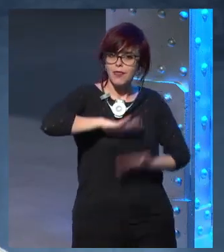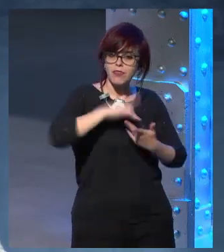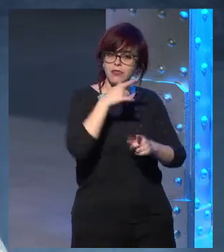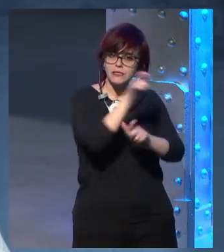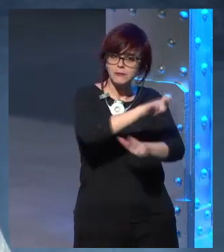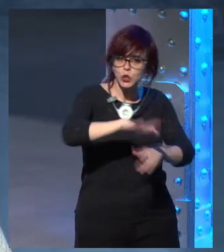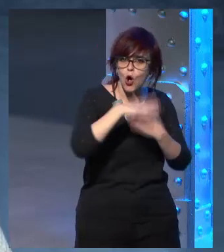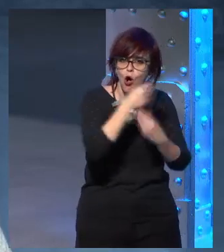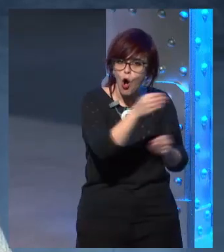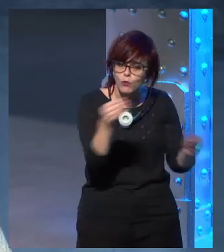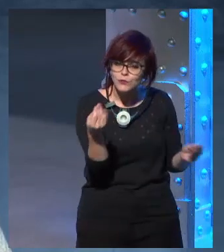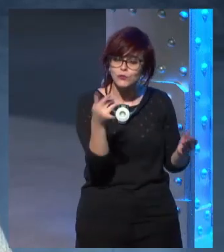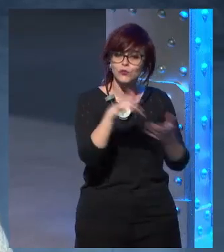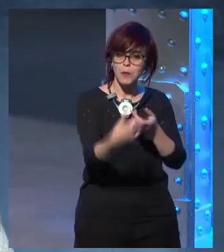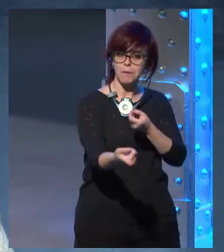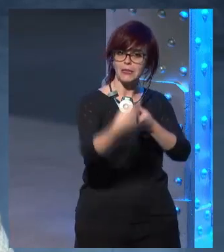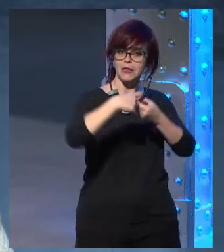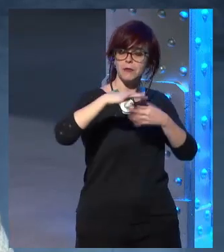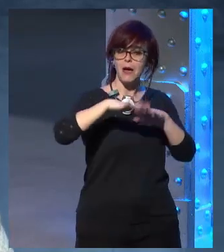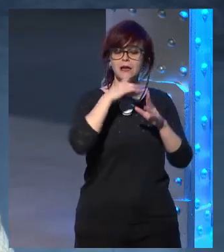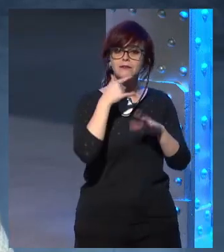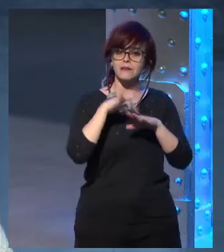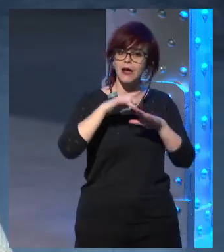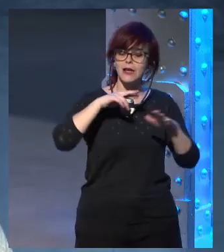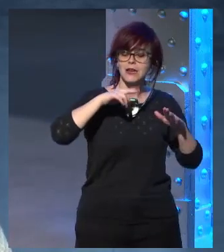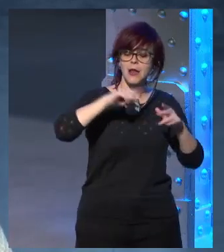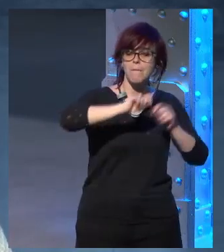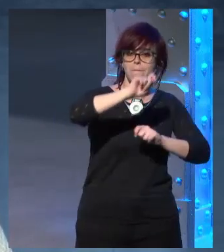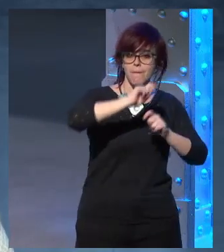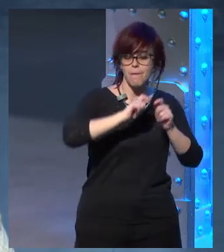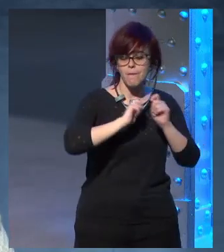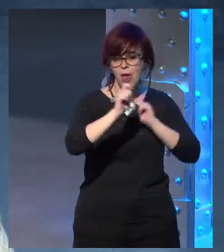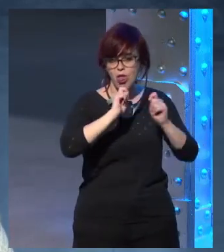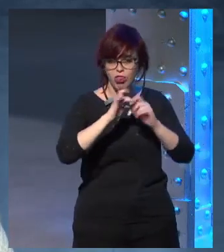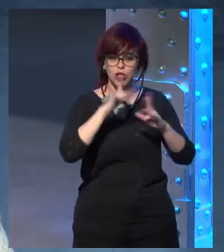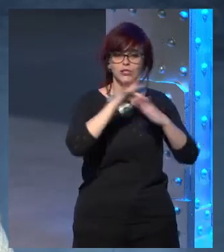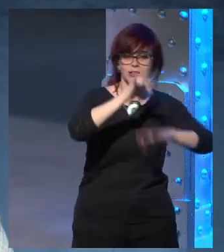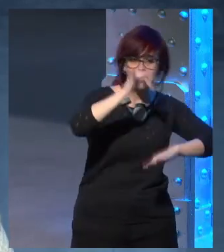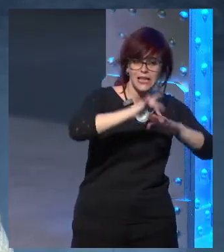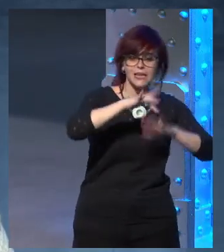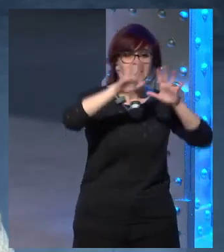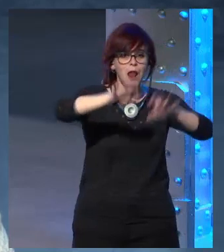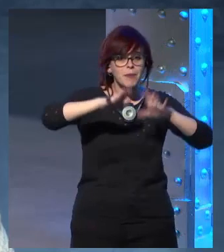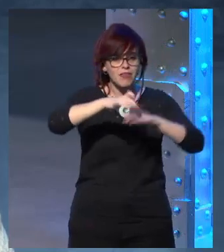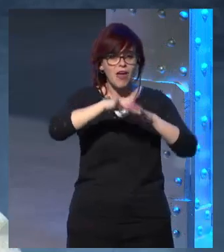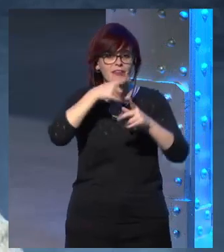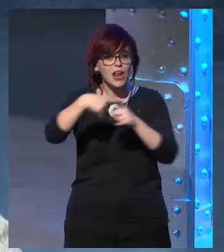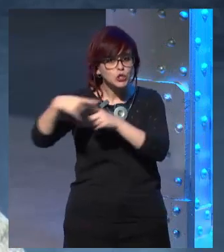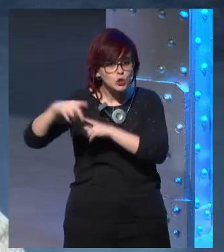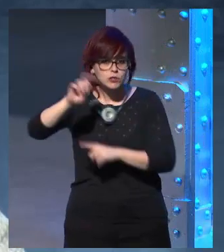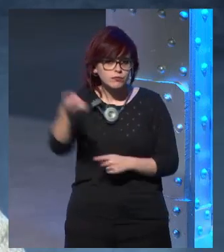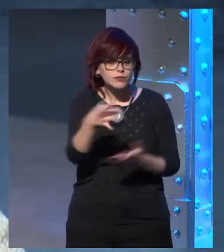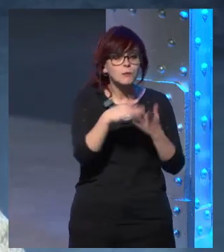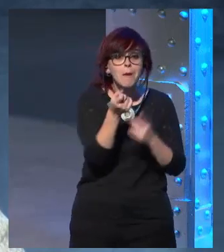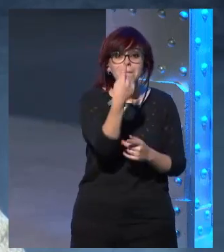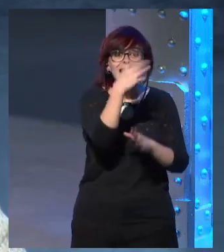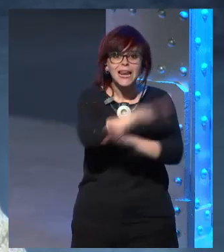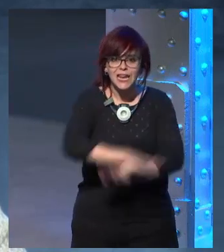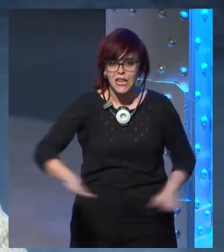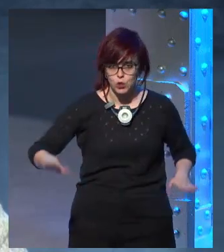how they participate with digital media. And one of the things, more than 1,000 kids that we've studied and watched